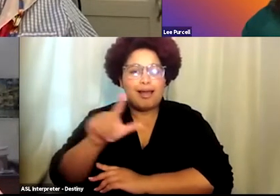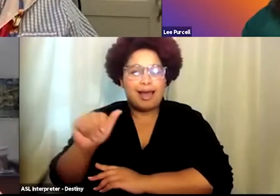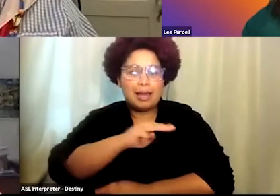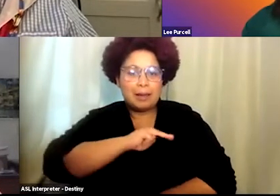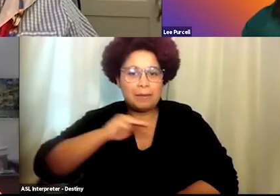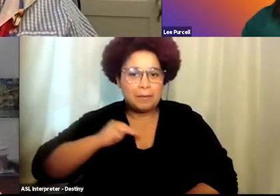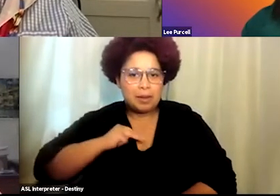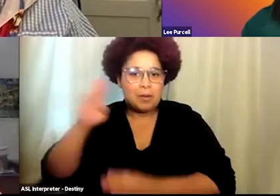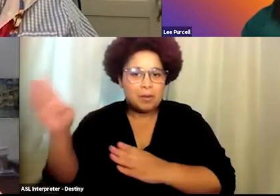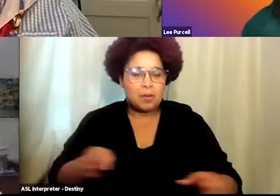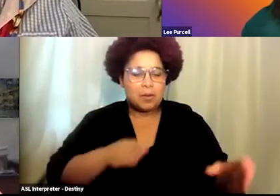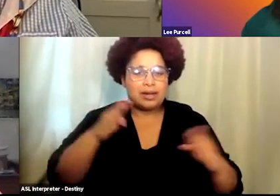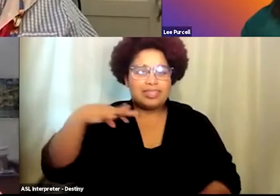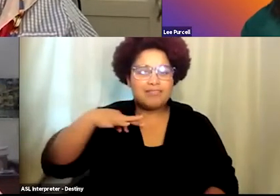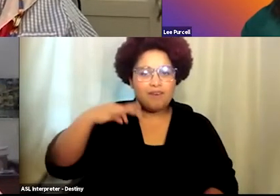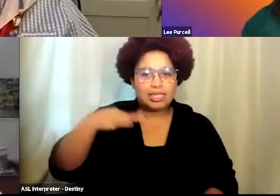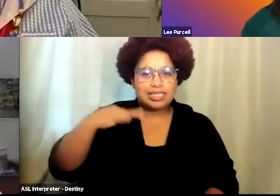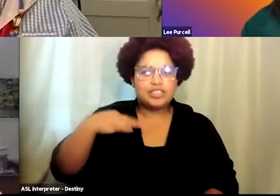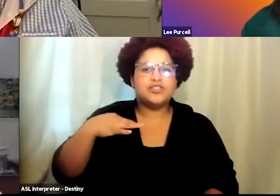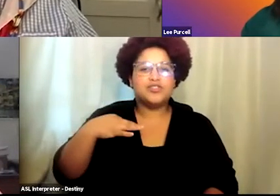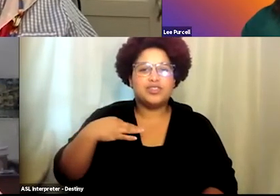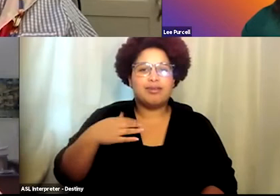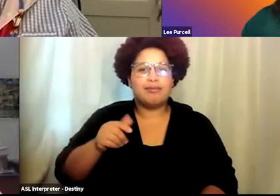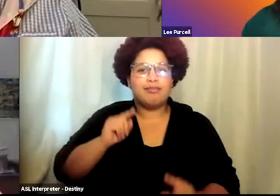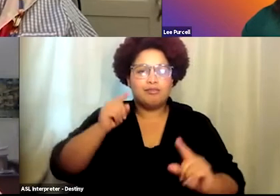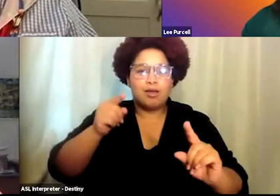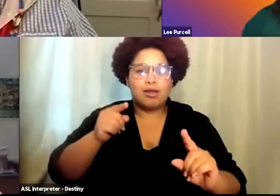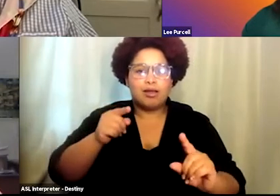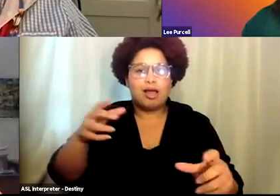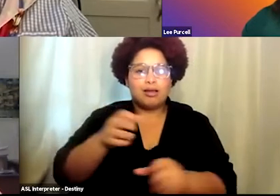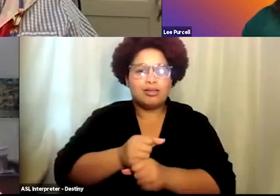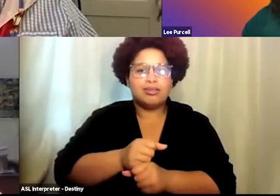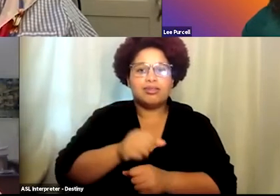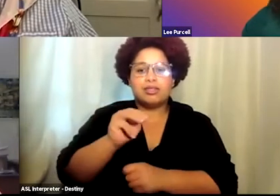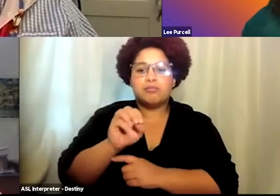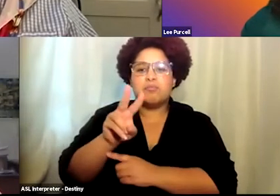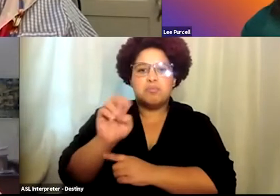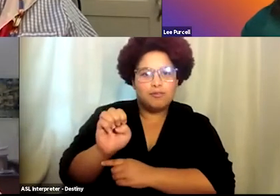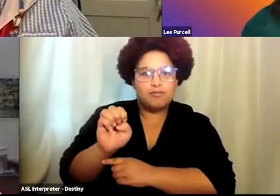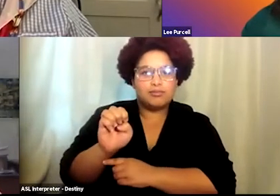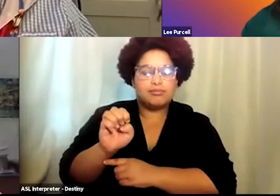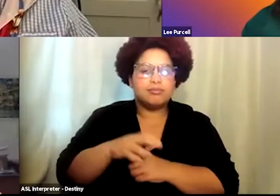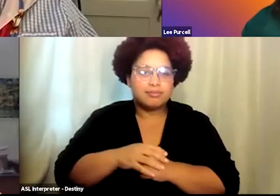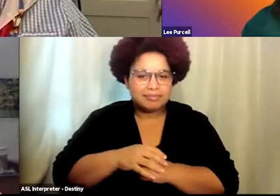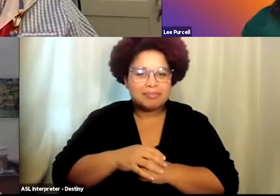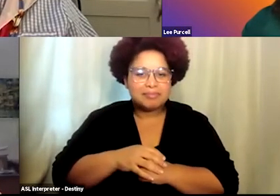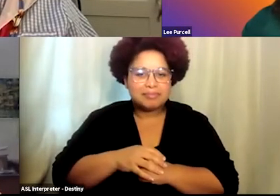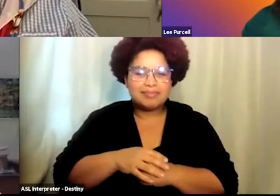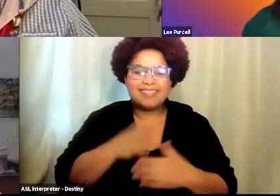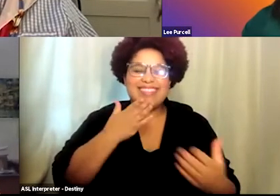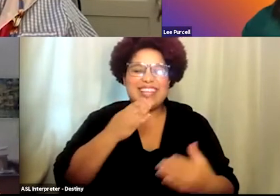Member Organizing Volunteer Efforts, known as its acronym, MOVE. Thank you,